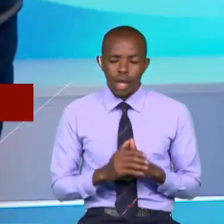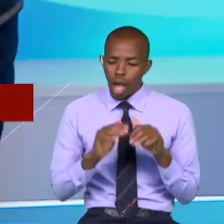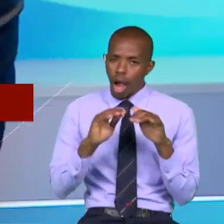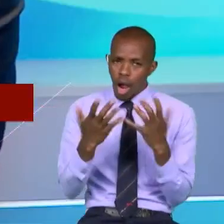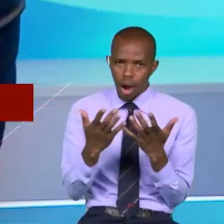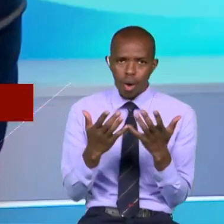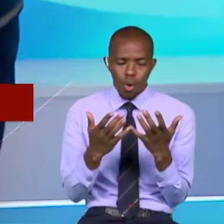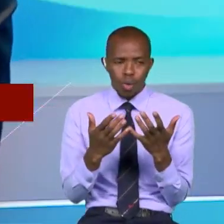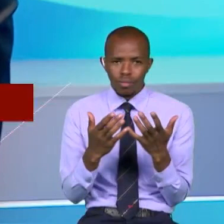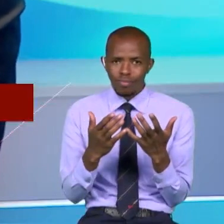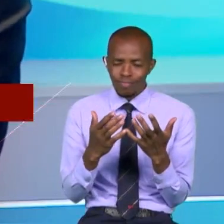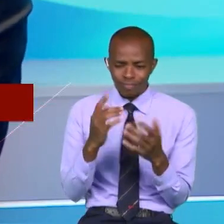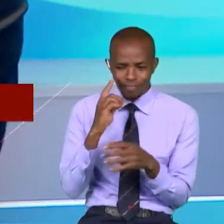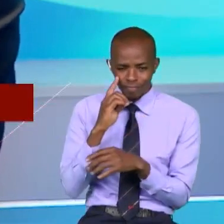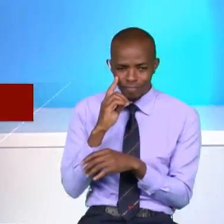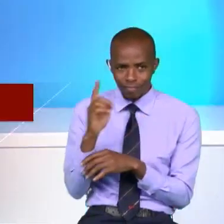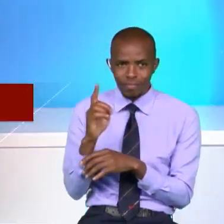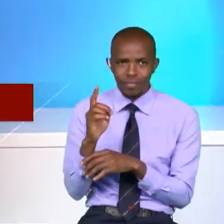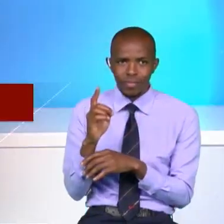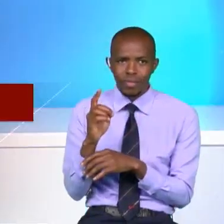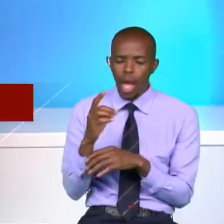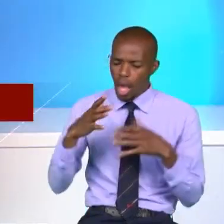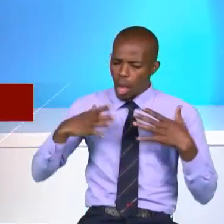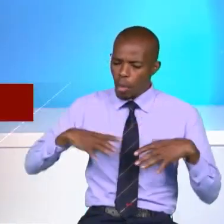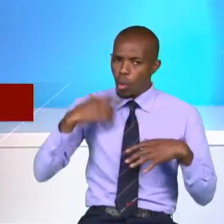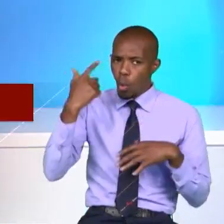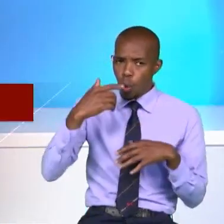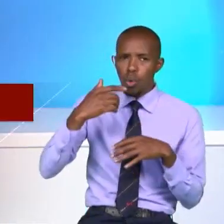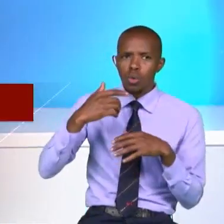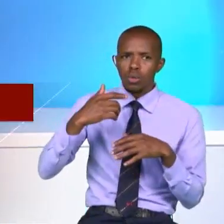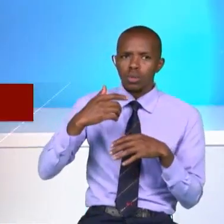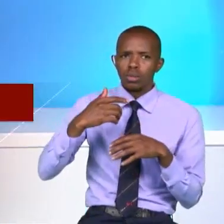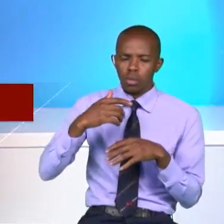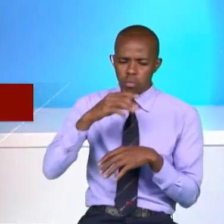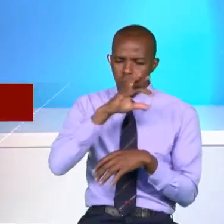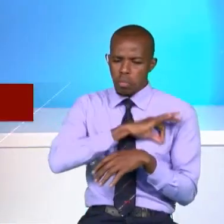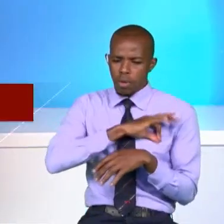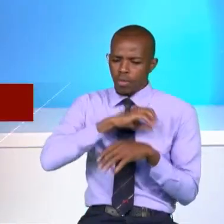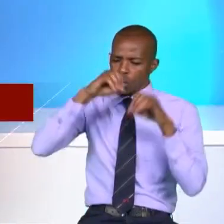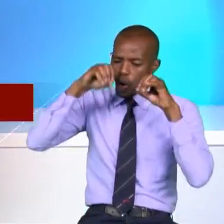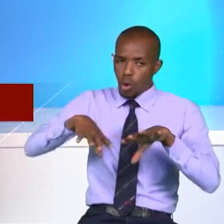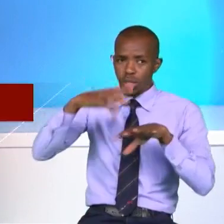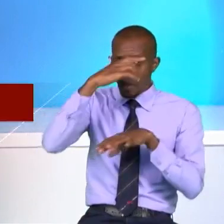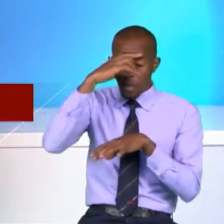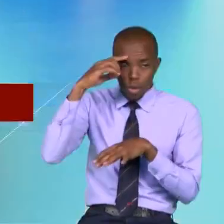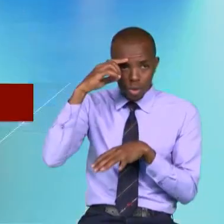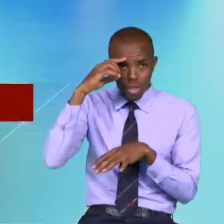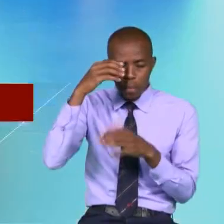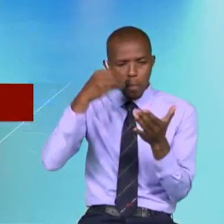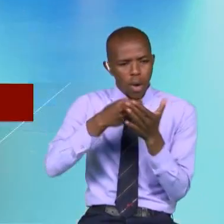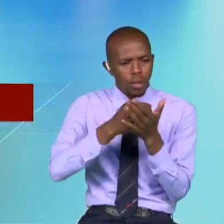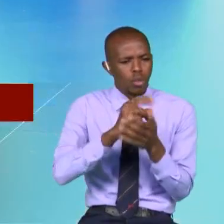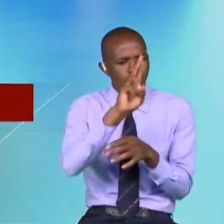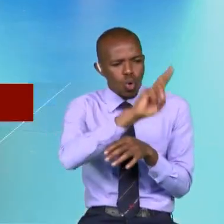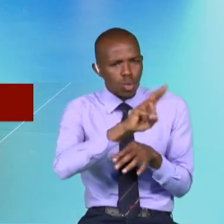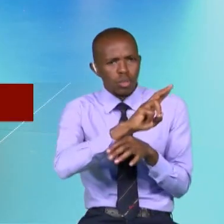Alai is looking at you. The list of people who have lost their livelihoods as a result of us taking money that could have